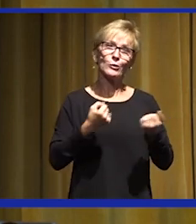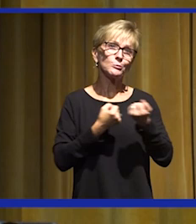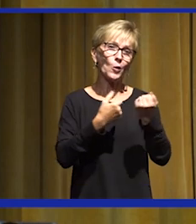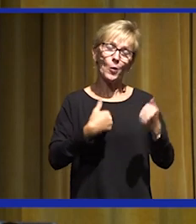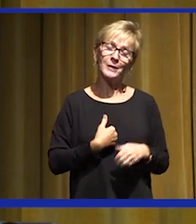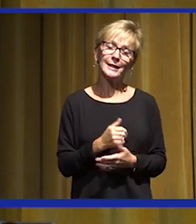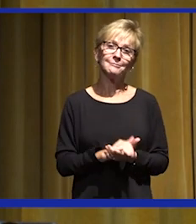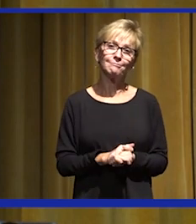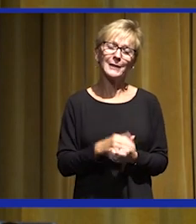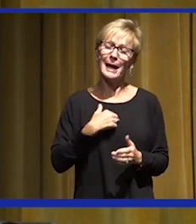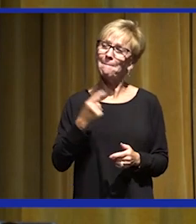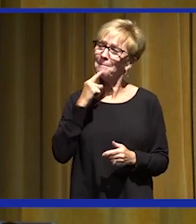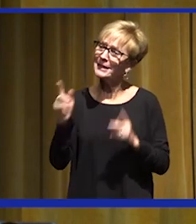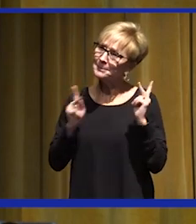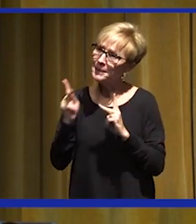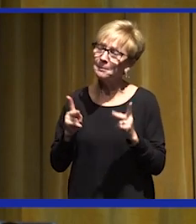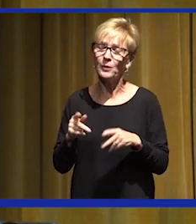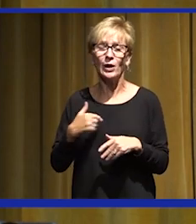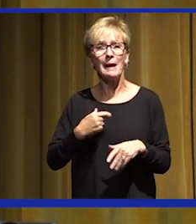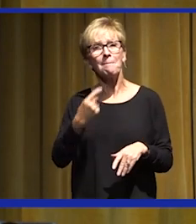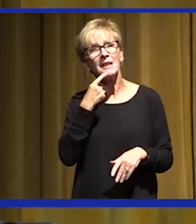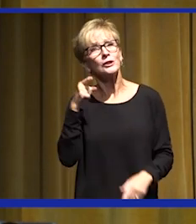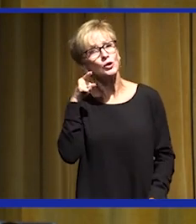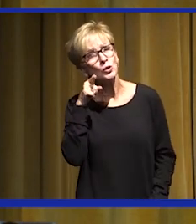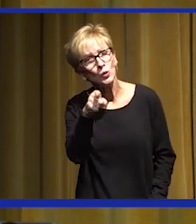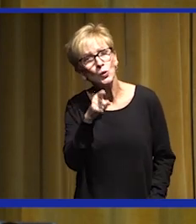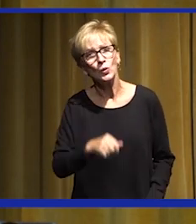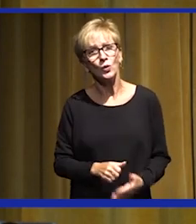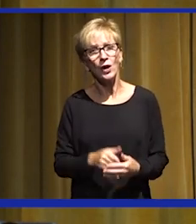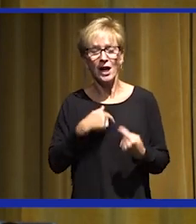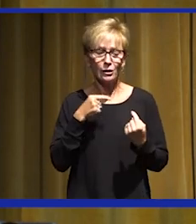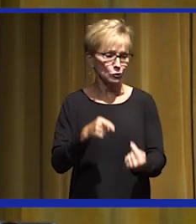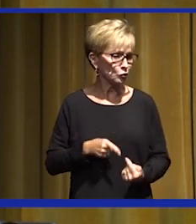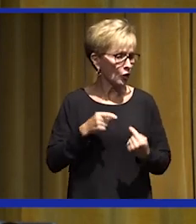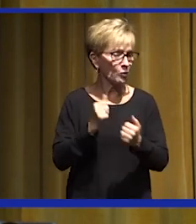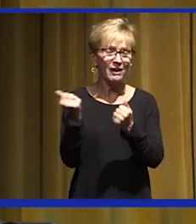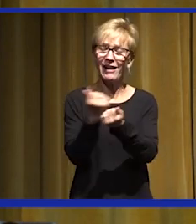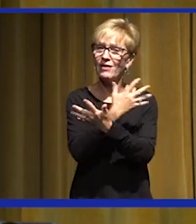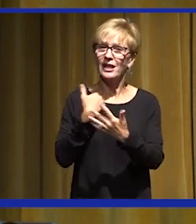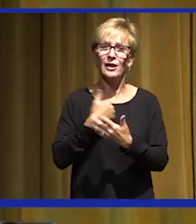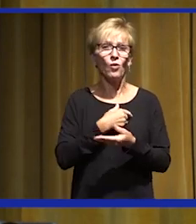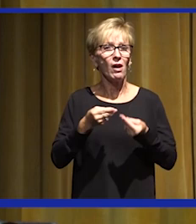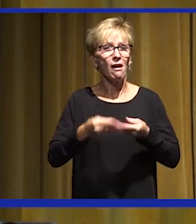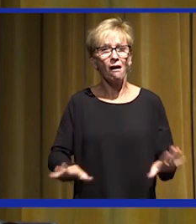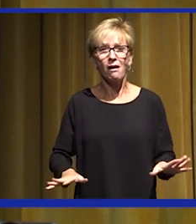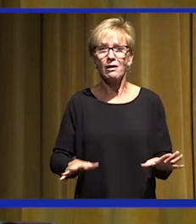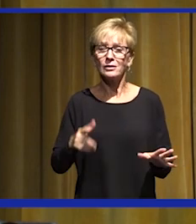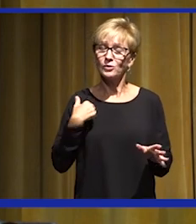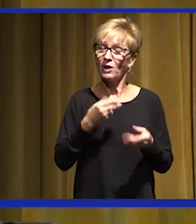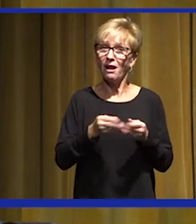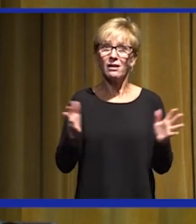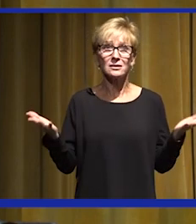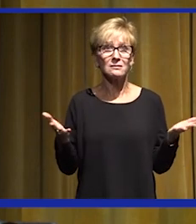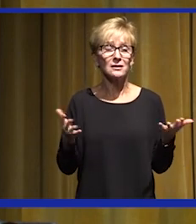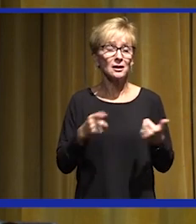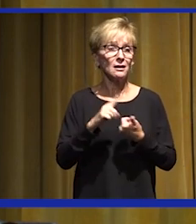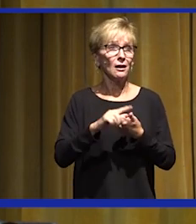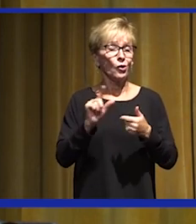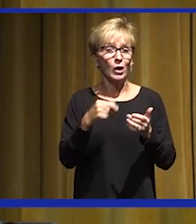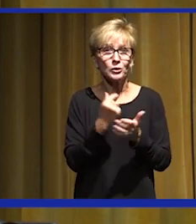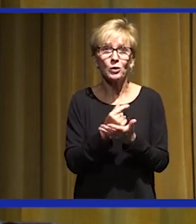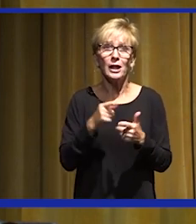people. I miss you. And I struggle with all we have lost. We lost our graduation, our